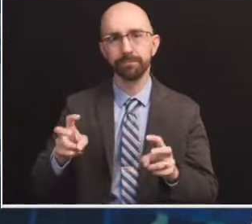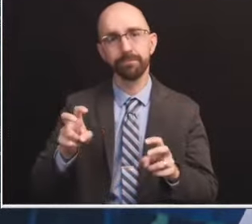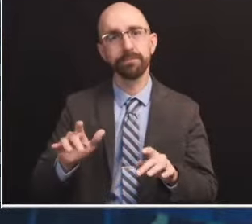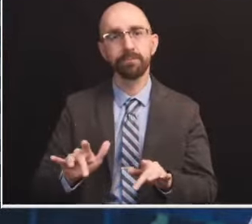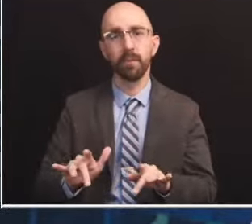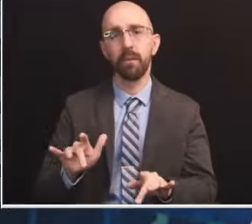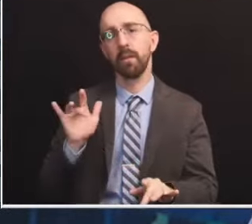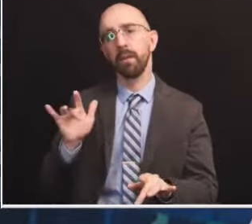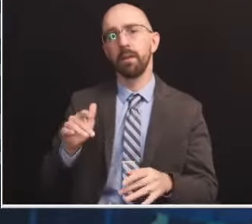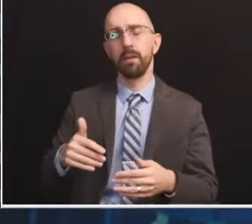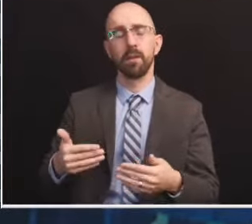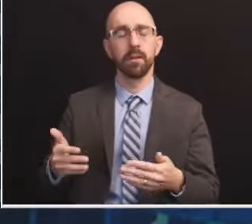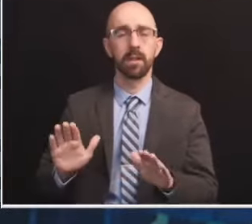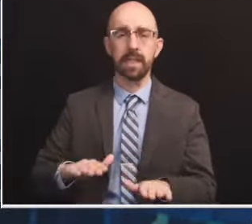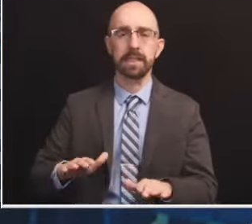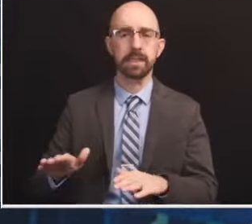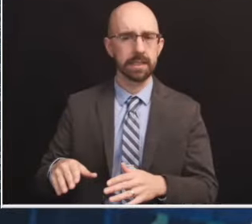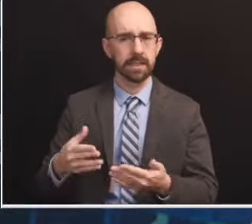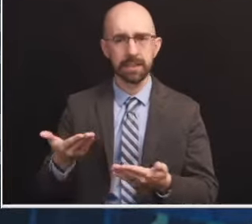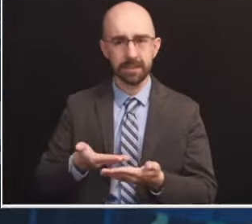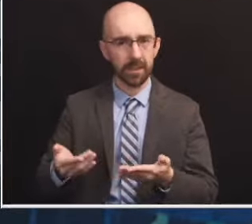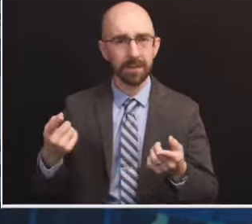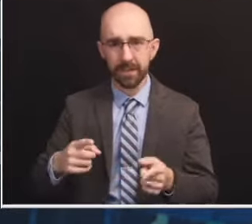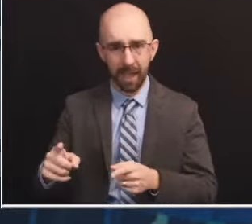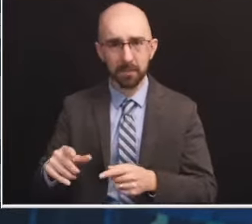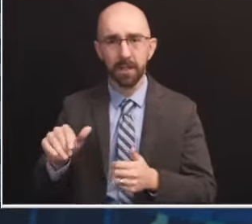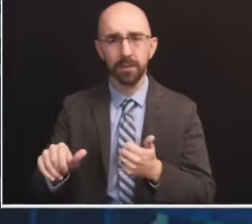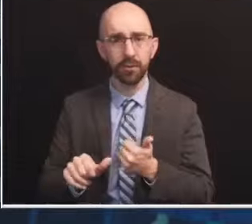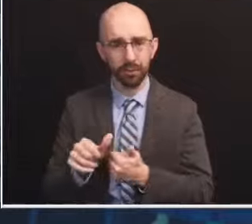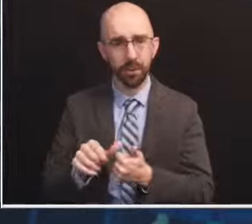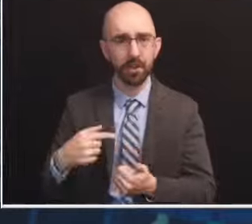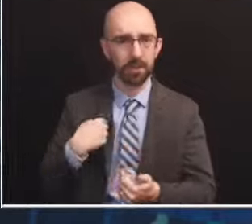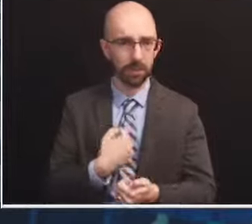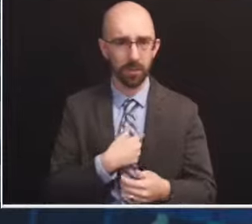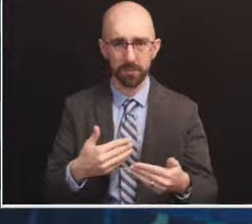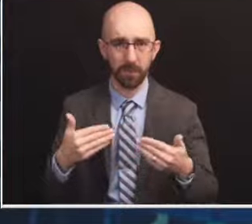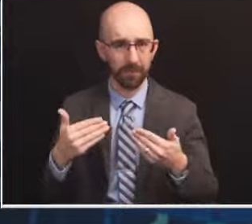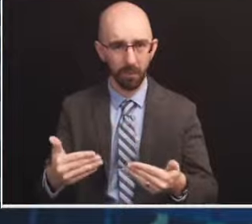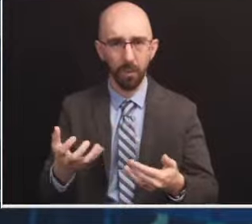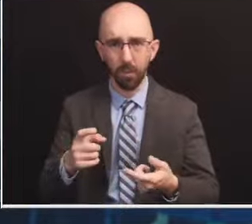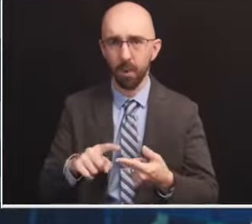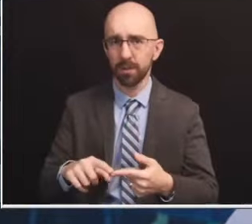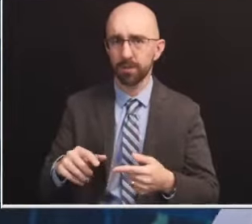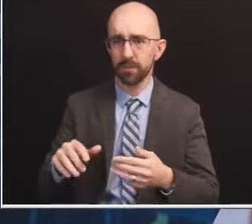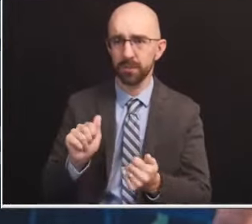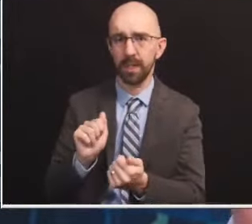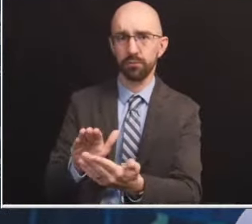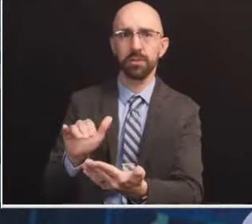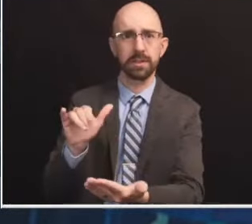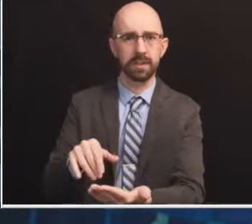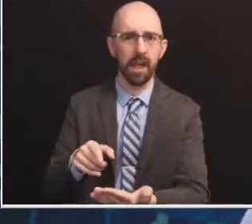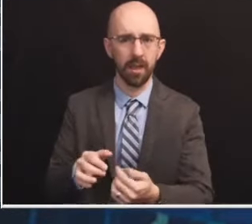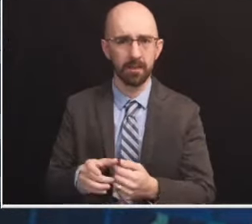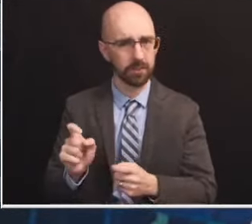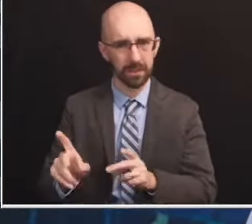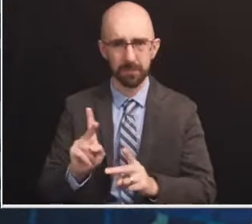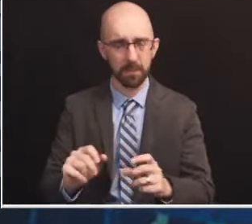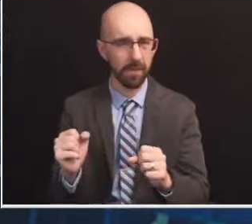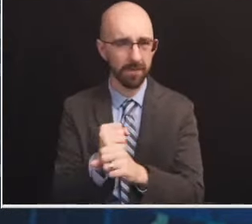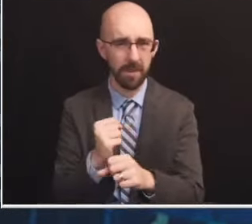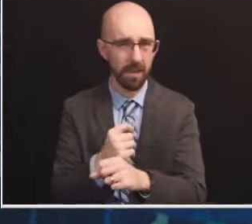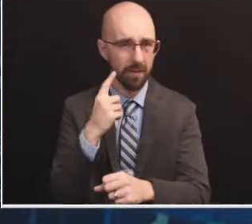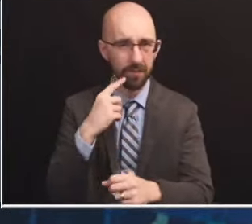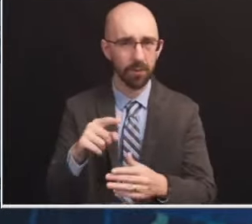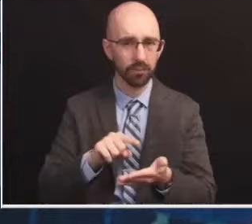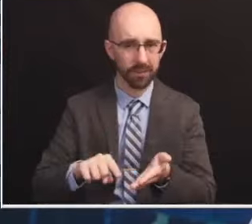kind of happening, and it's a threat to us moving forward. You know, we need people fighting for research and for